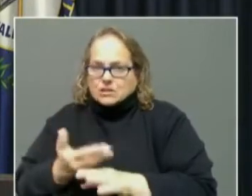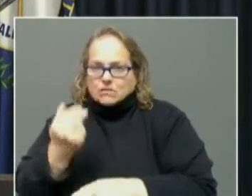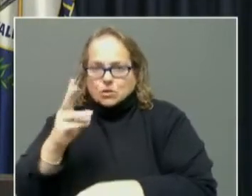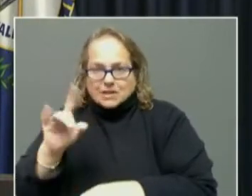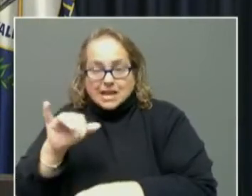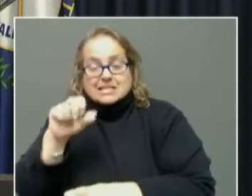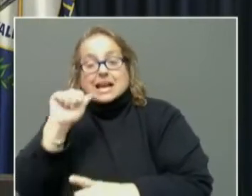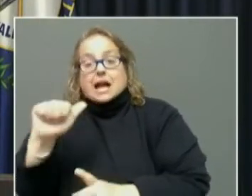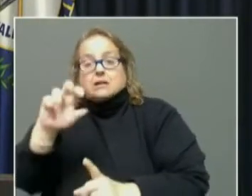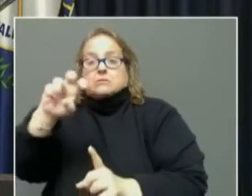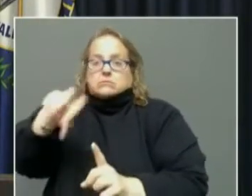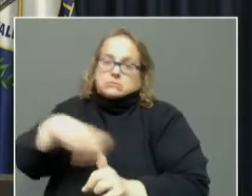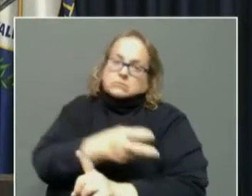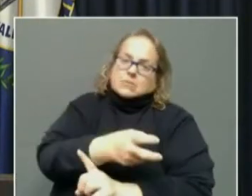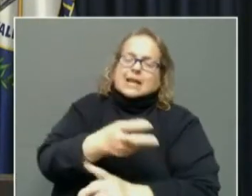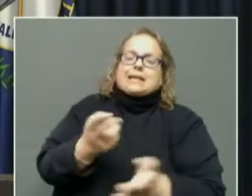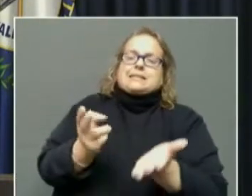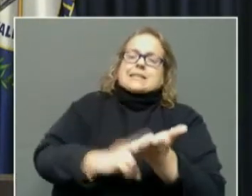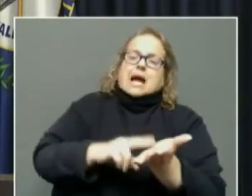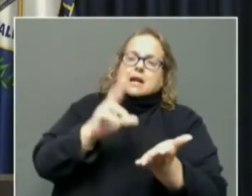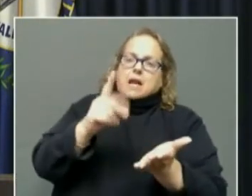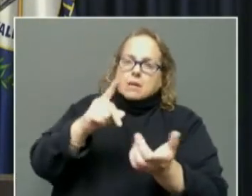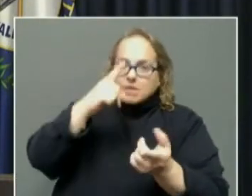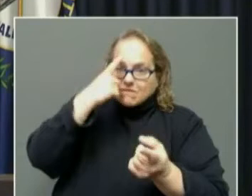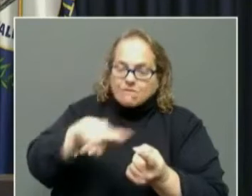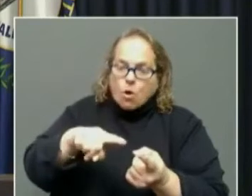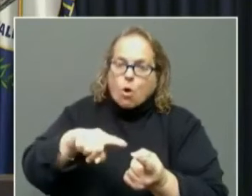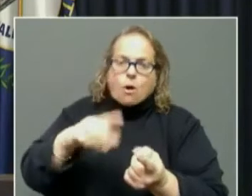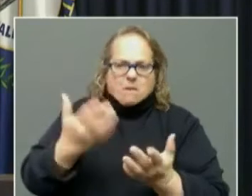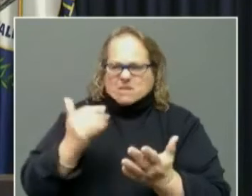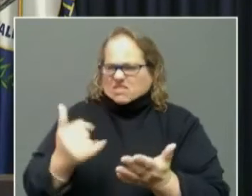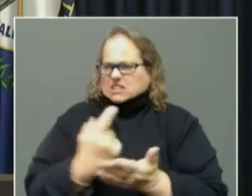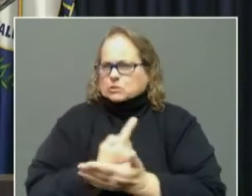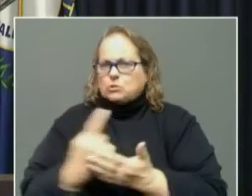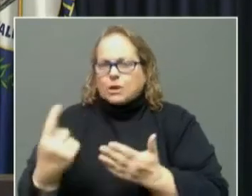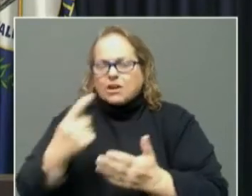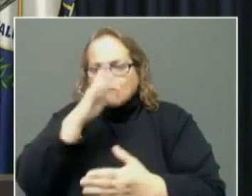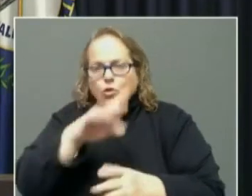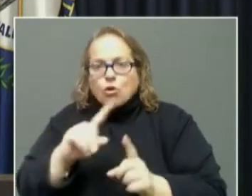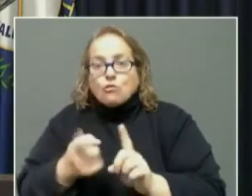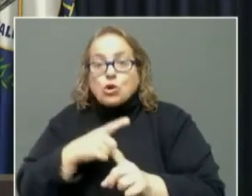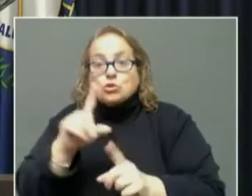their area and should be able to get in even this week for their first dose of